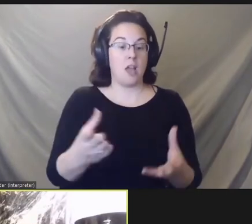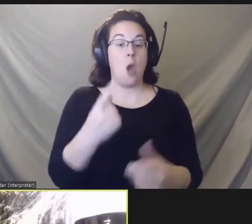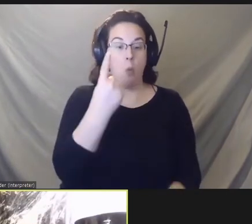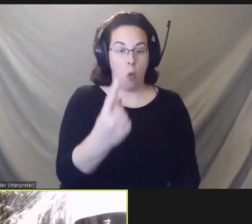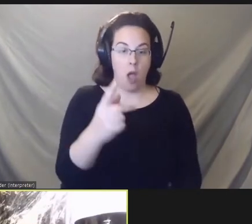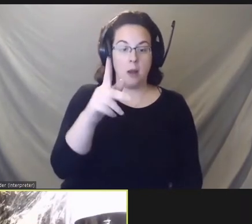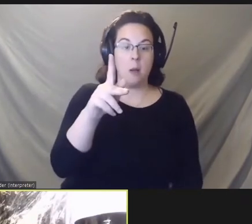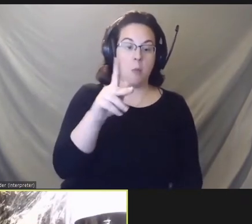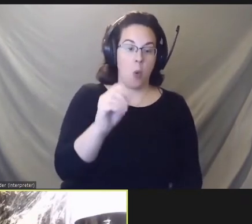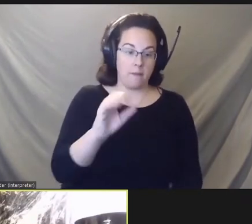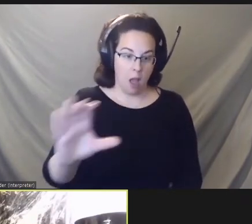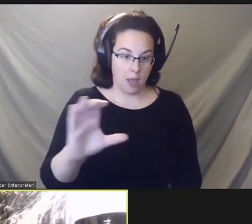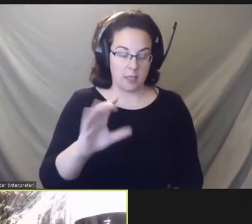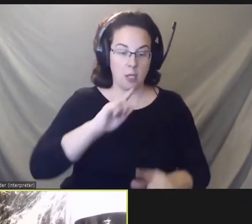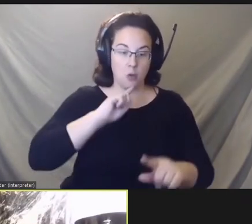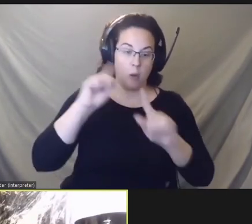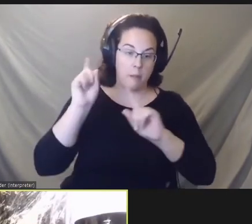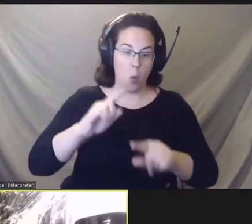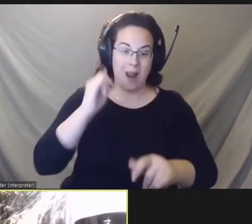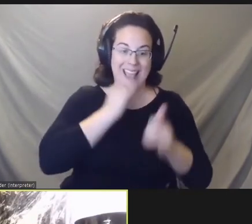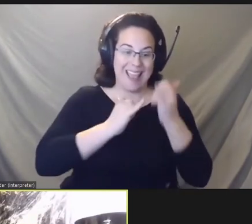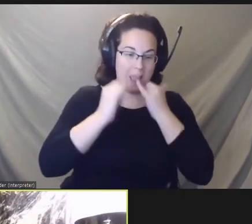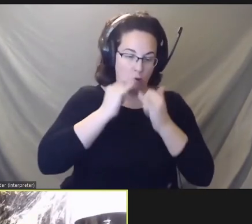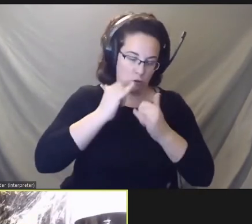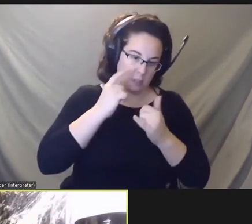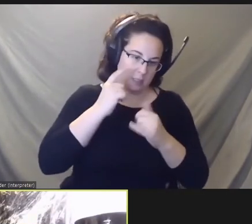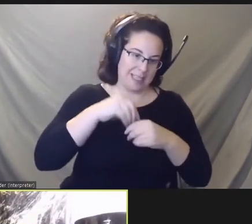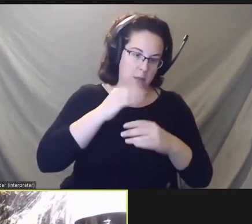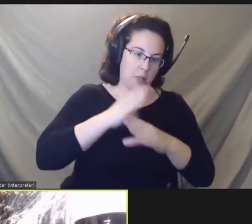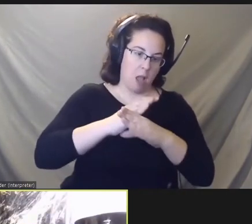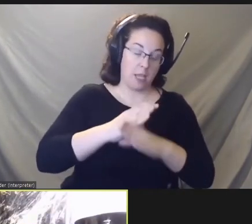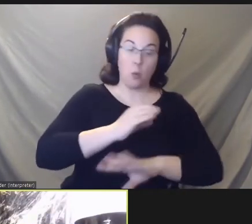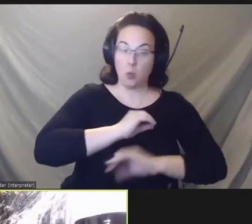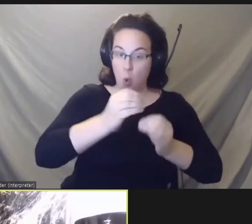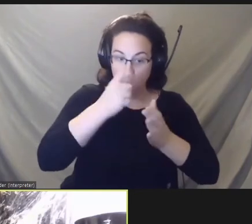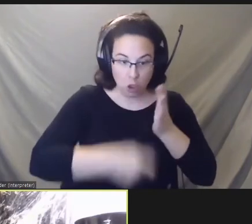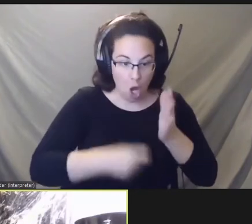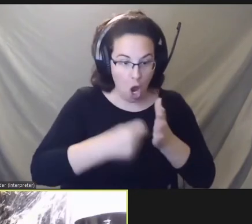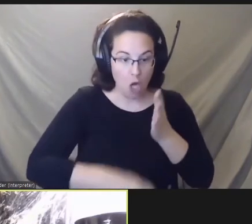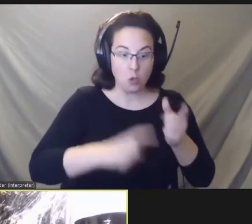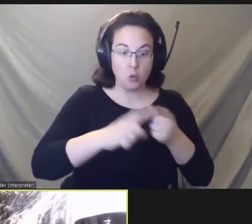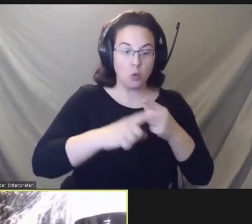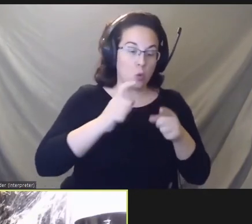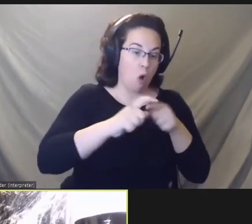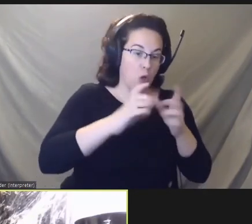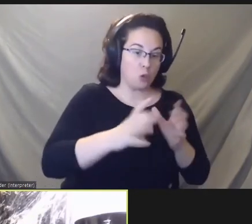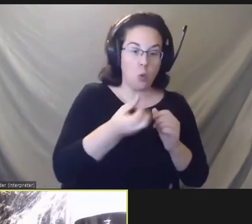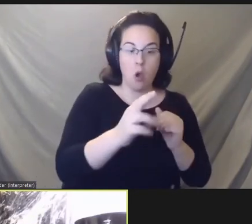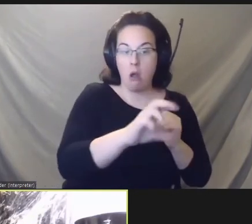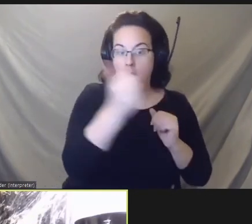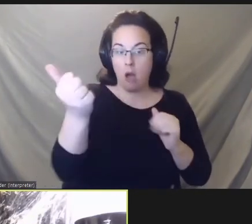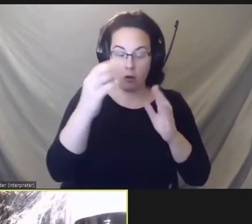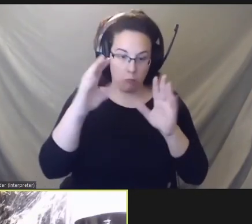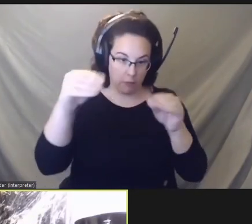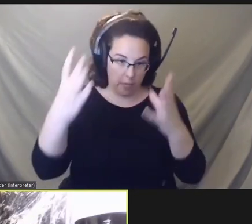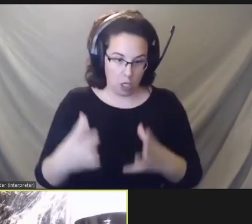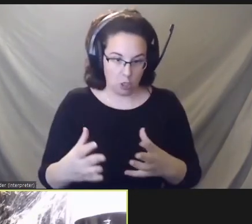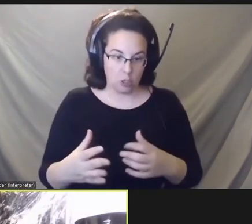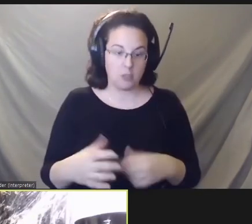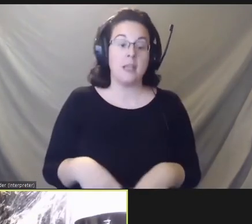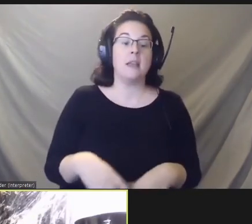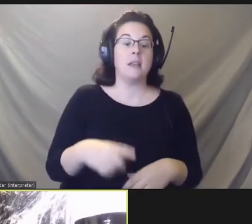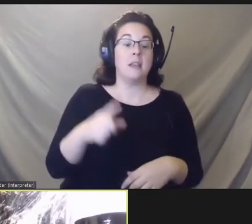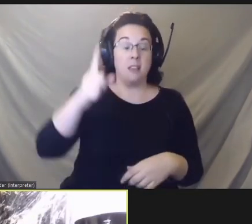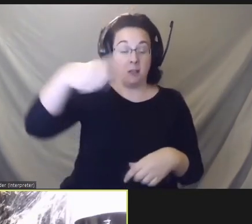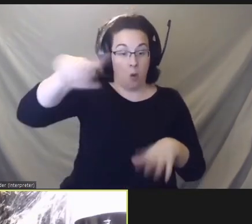report blocking errors at no charge to callers or other voice service providers. Blocking providers must